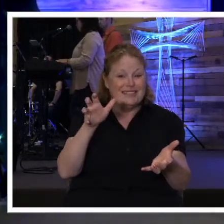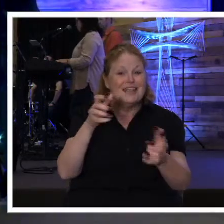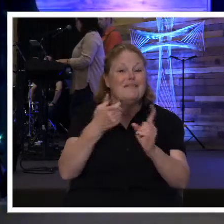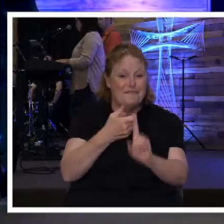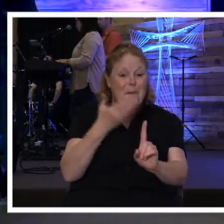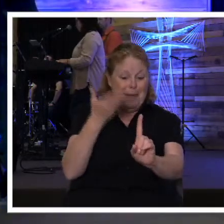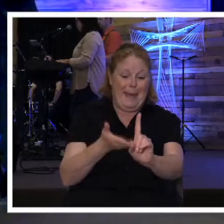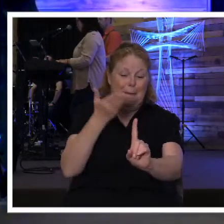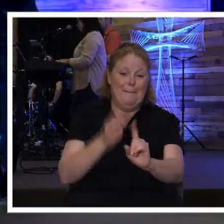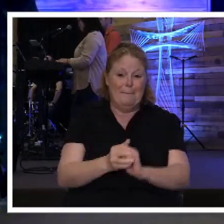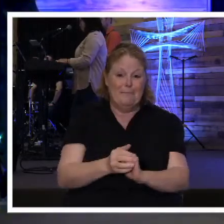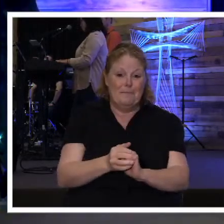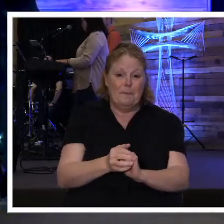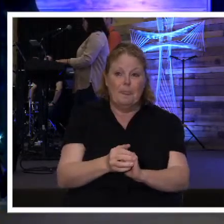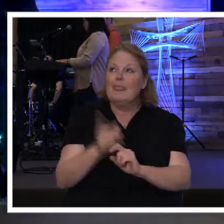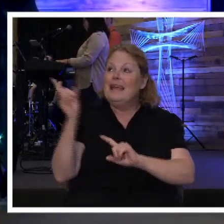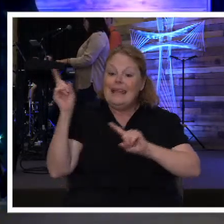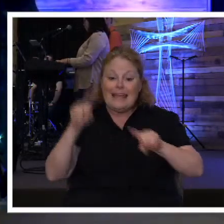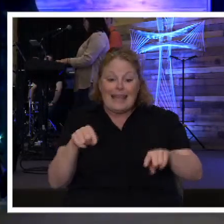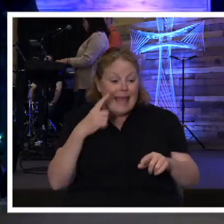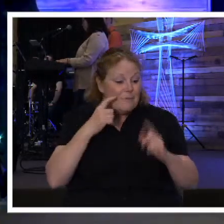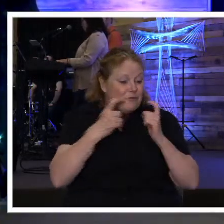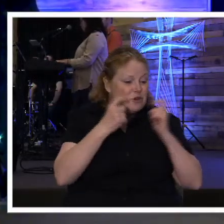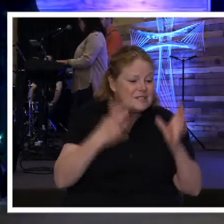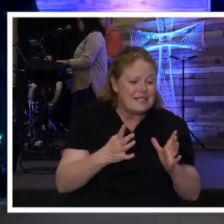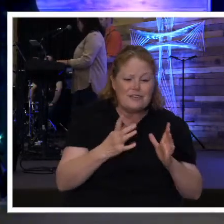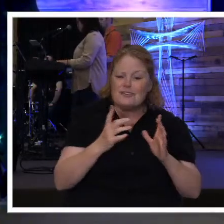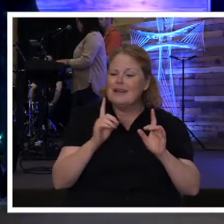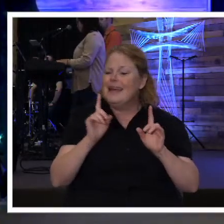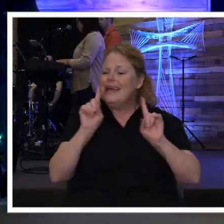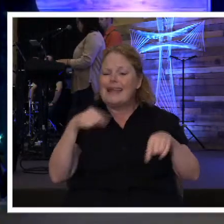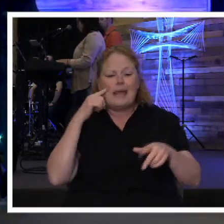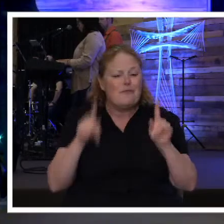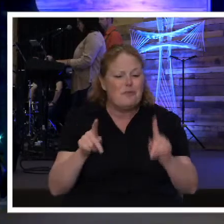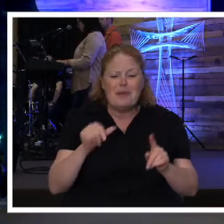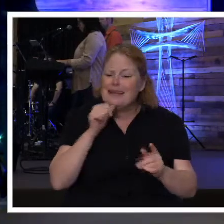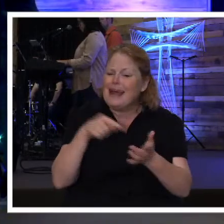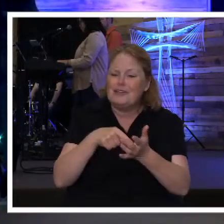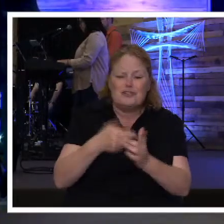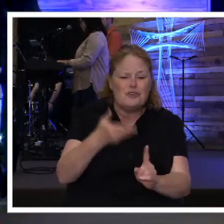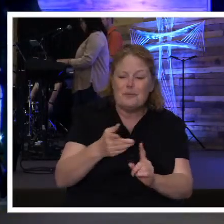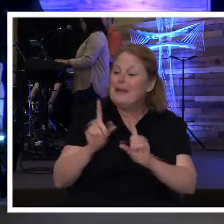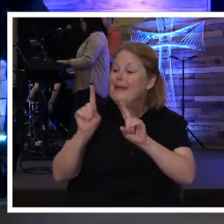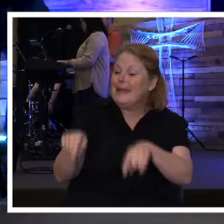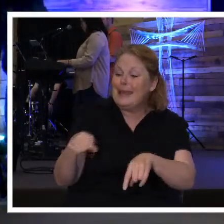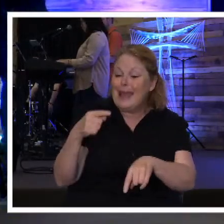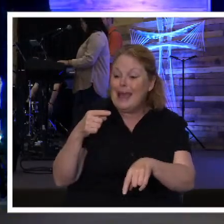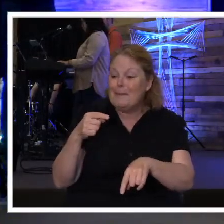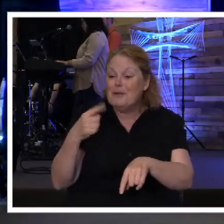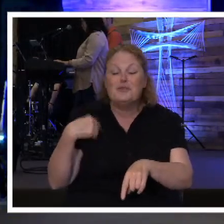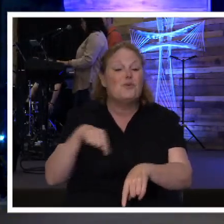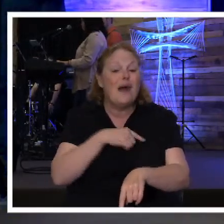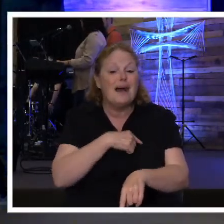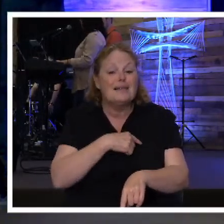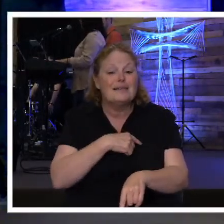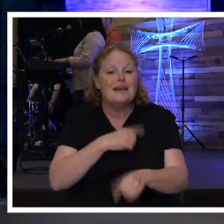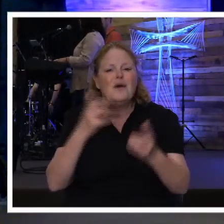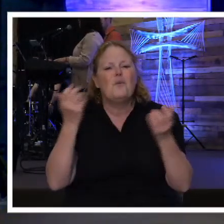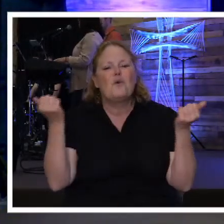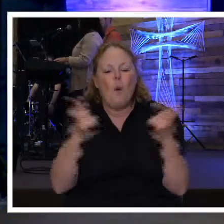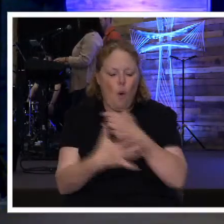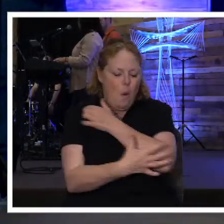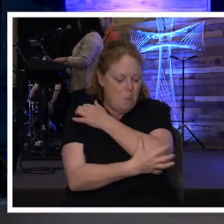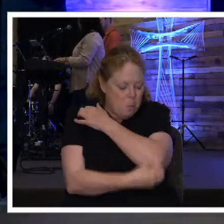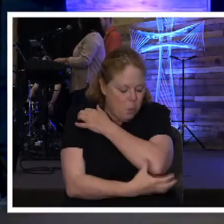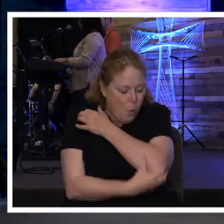he came to the sinful and the undeserving. He gave everything he had for those of us who were poor in our sin. Even those he